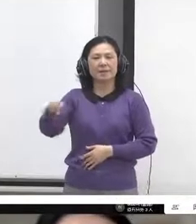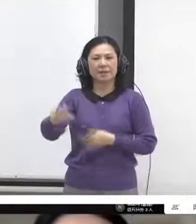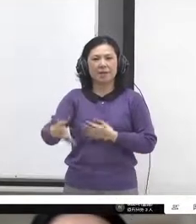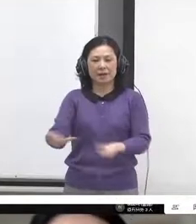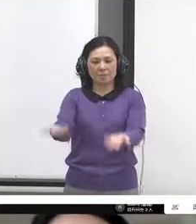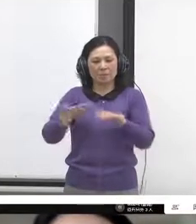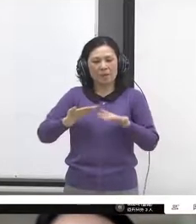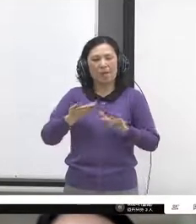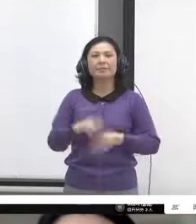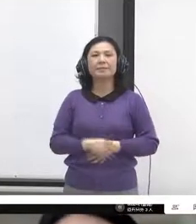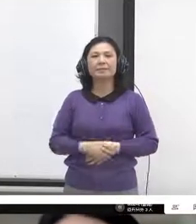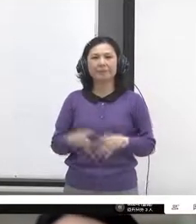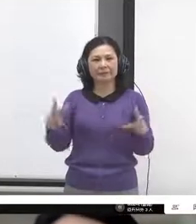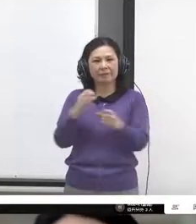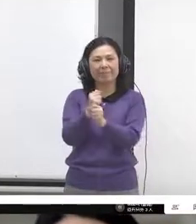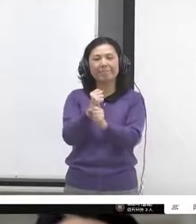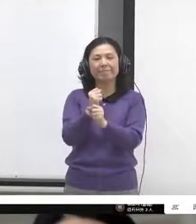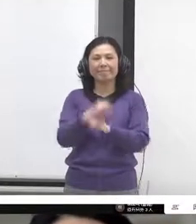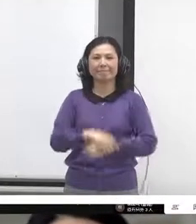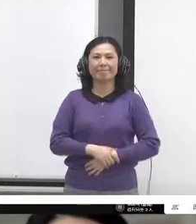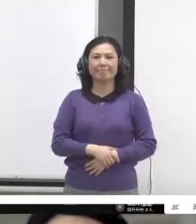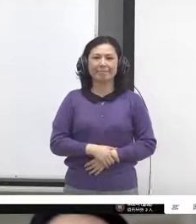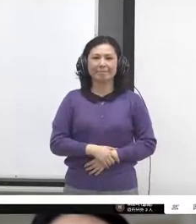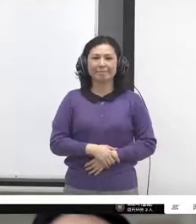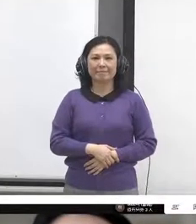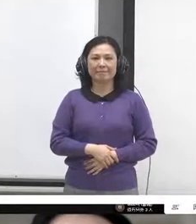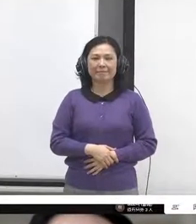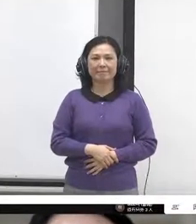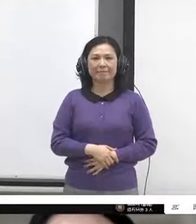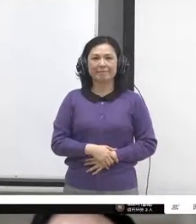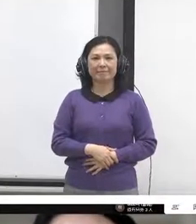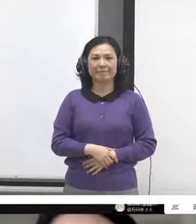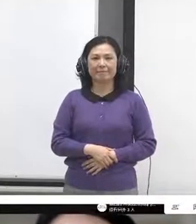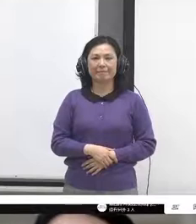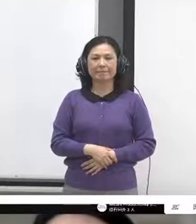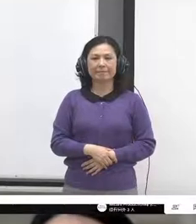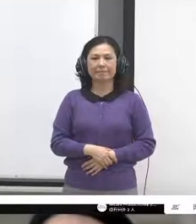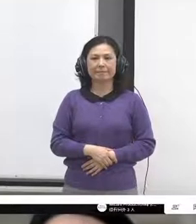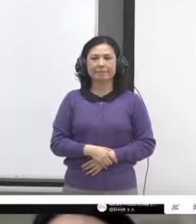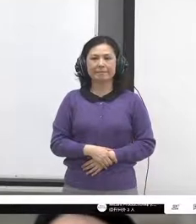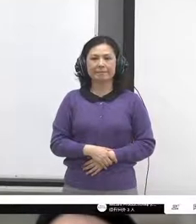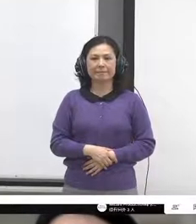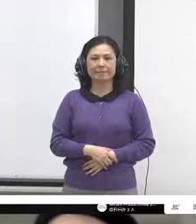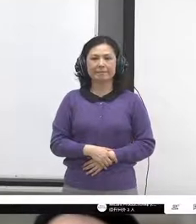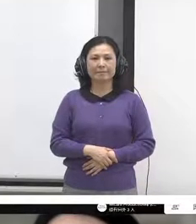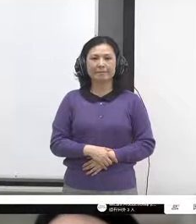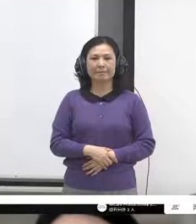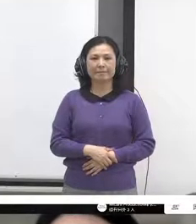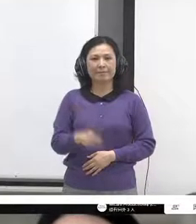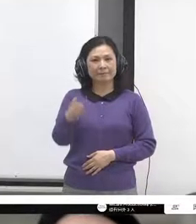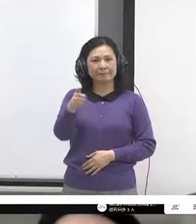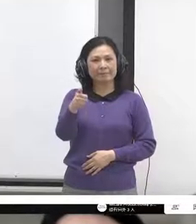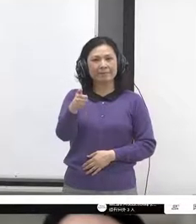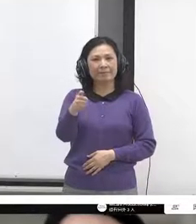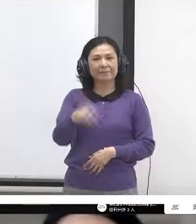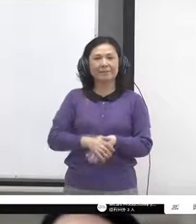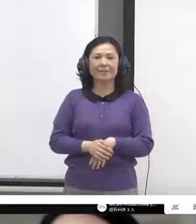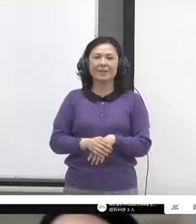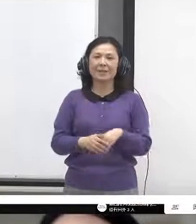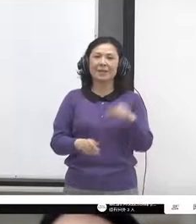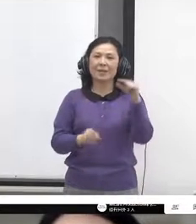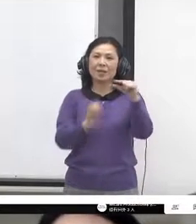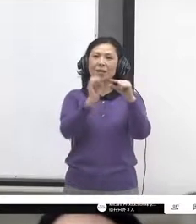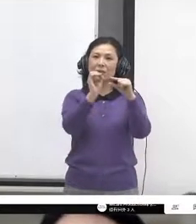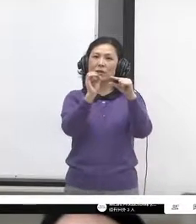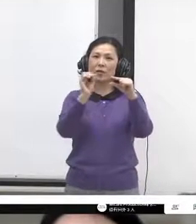The FTU Anywhere, thanks to the FTU Anywhere, we can connect it and we share the experience each